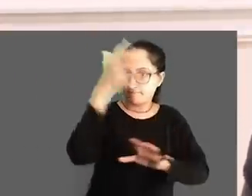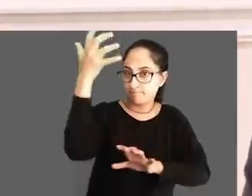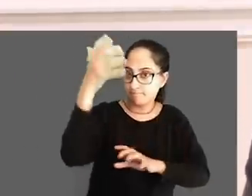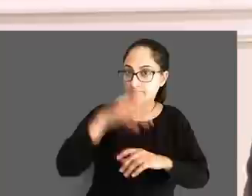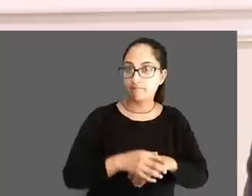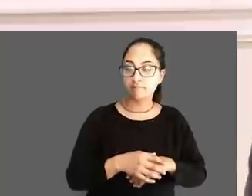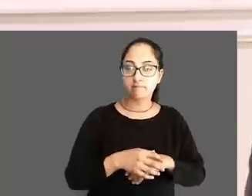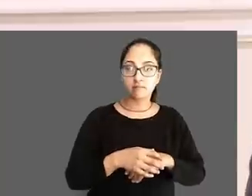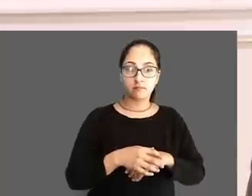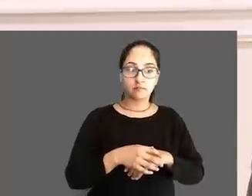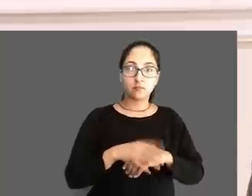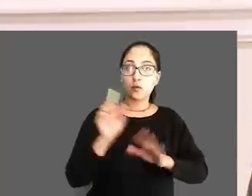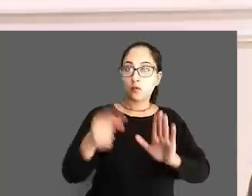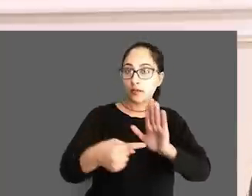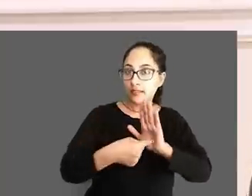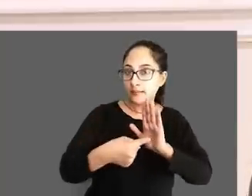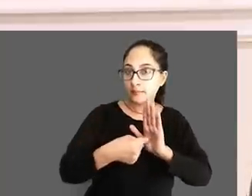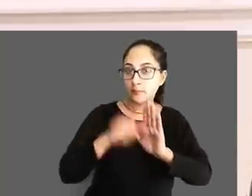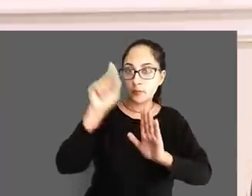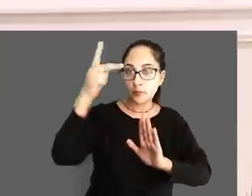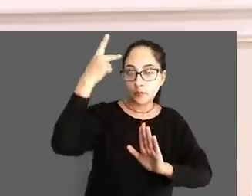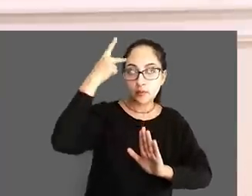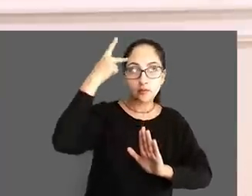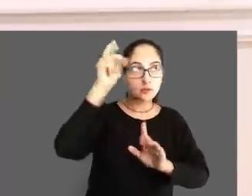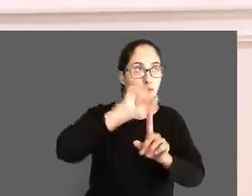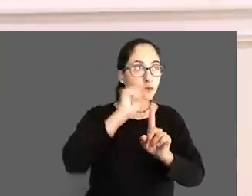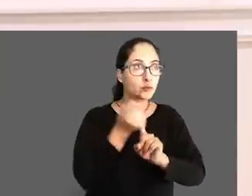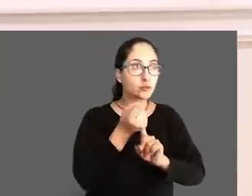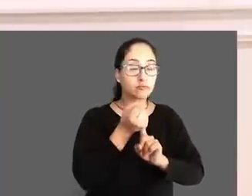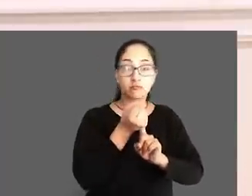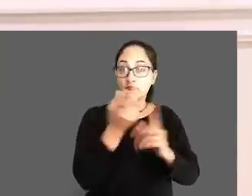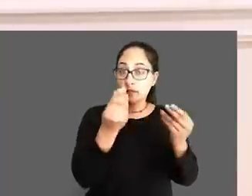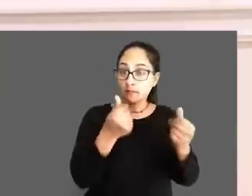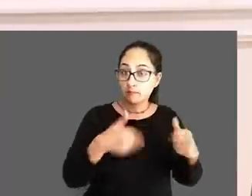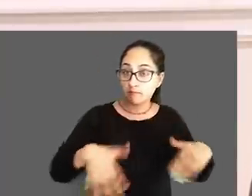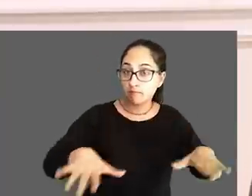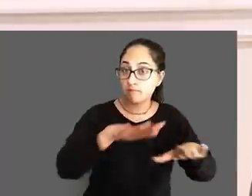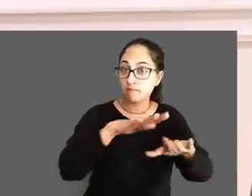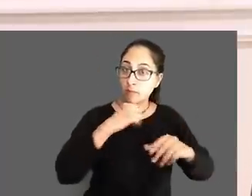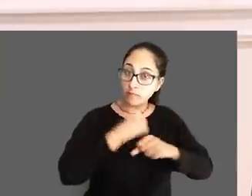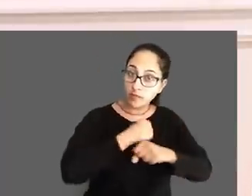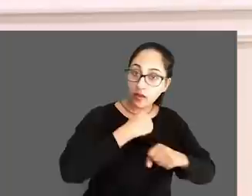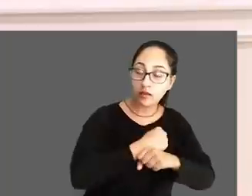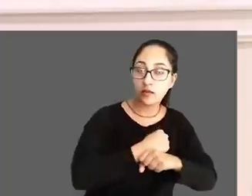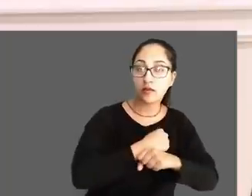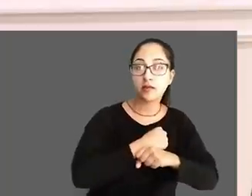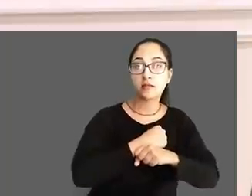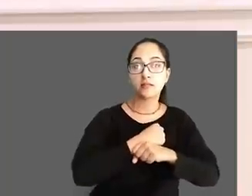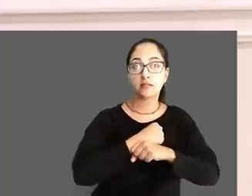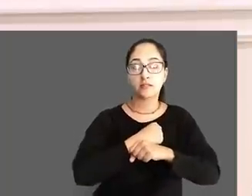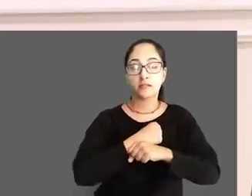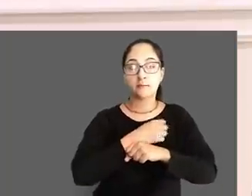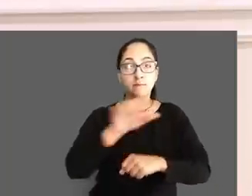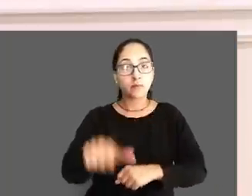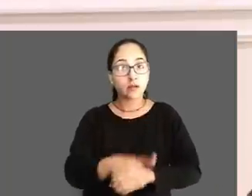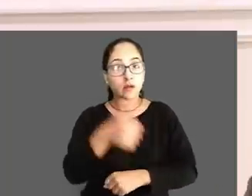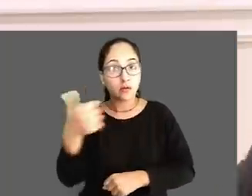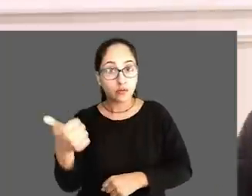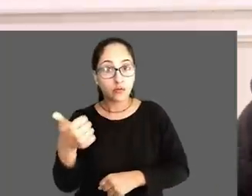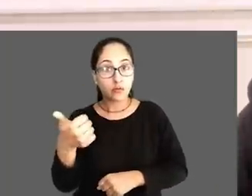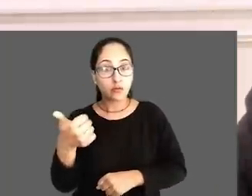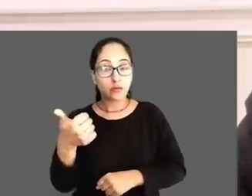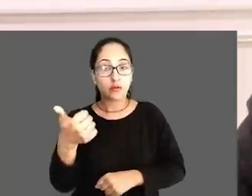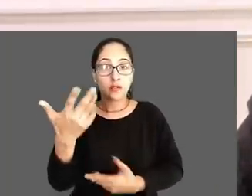various historical cultural traditions. Within this 1.7 billion Muslims,